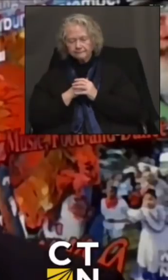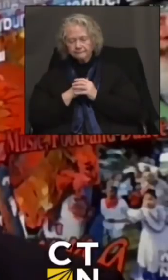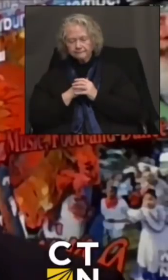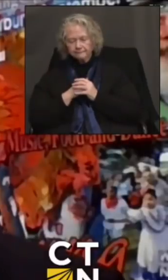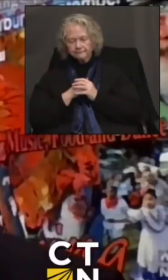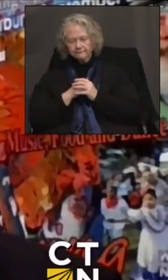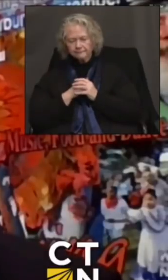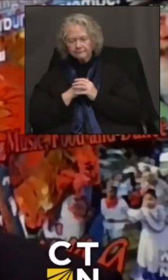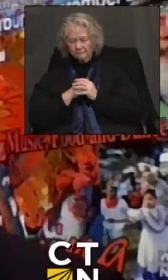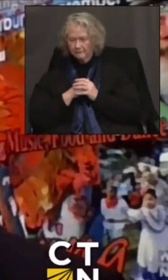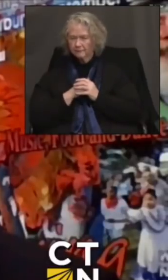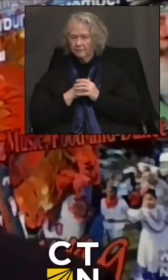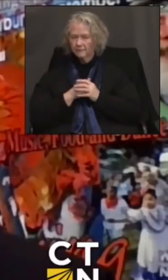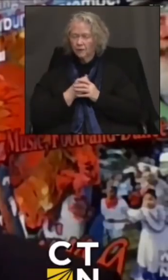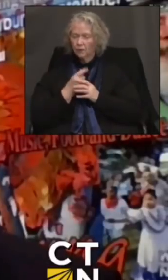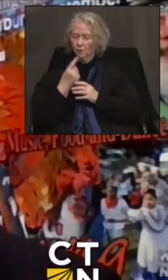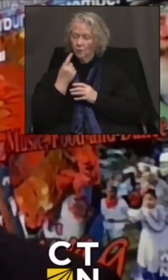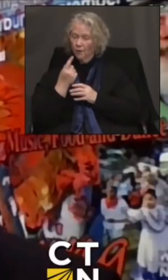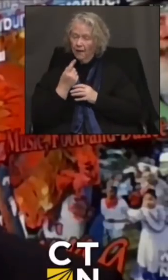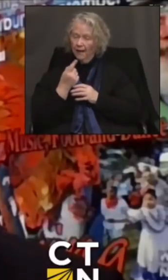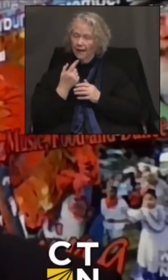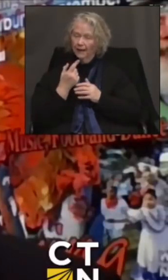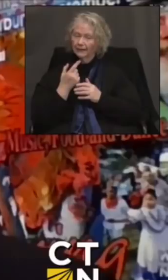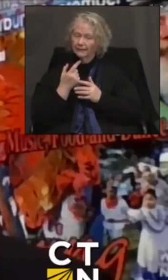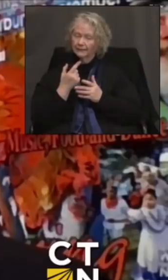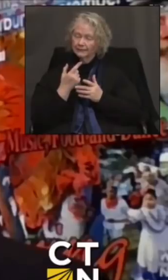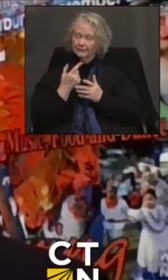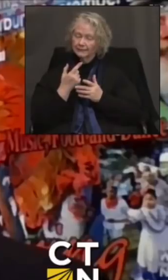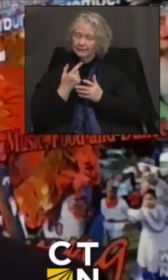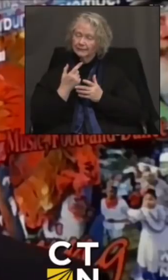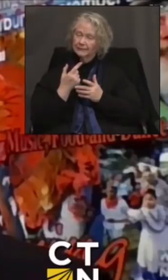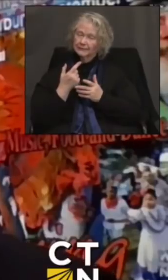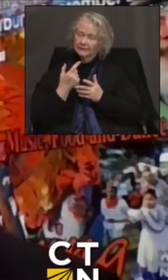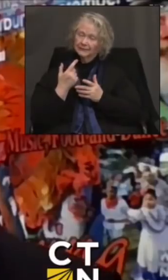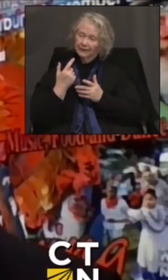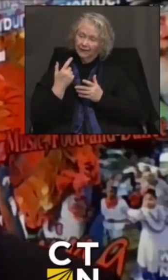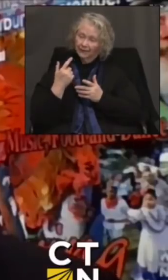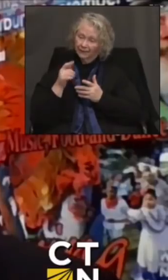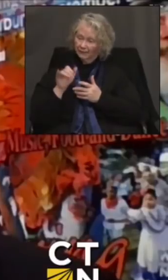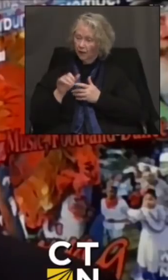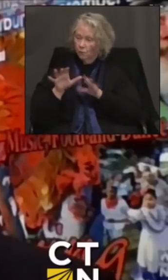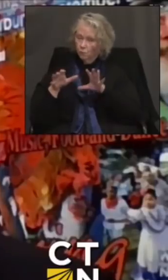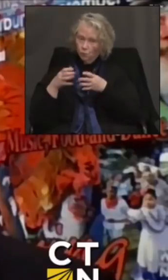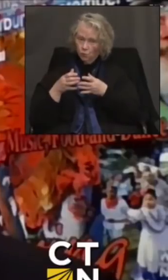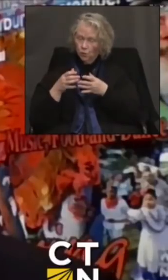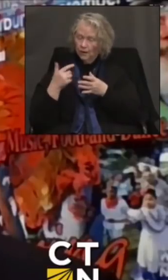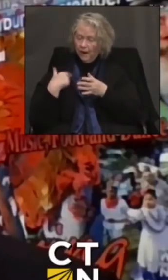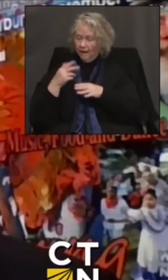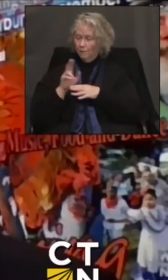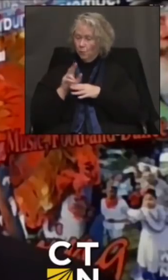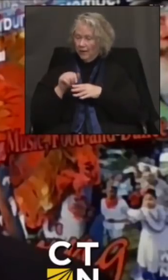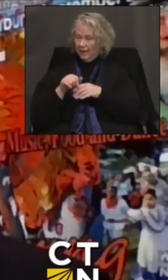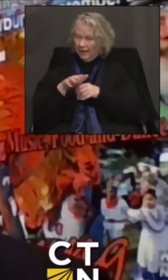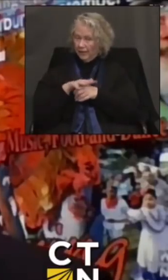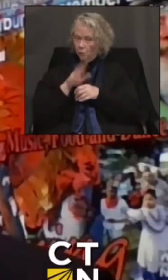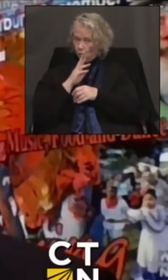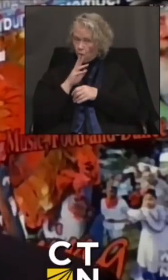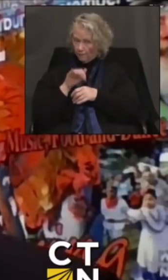the strategies that I've been imploring lately in the Greater Waterbury area